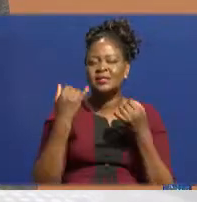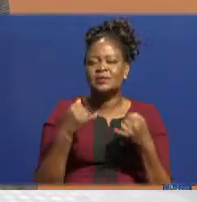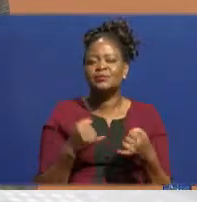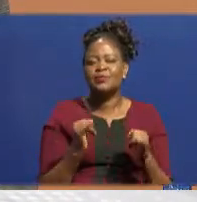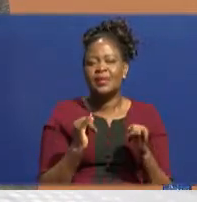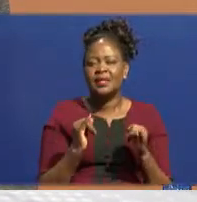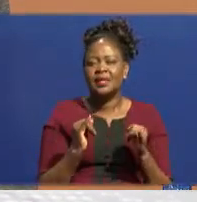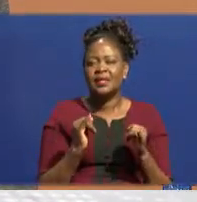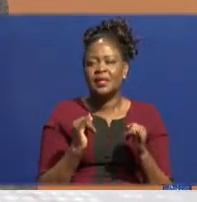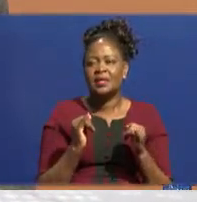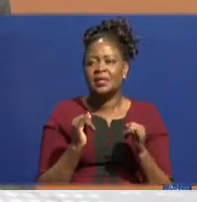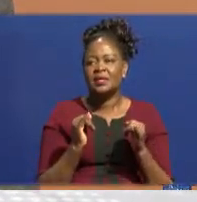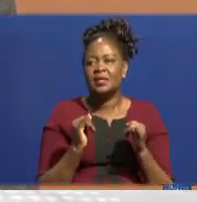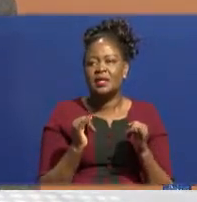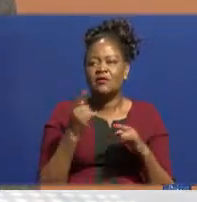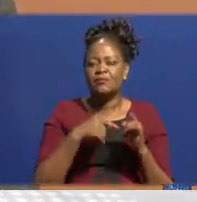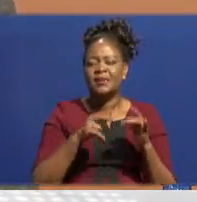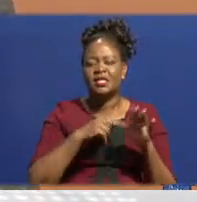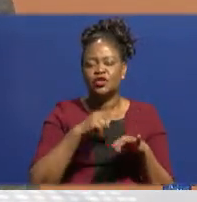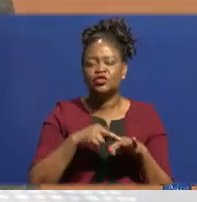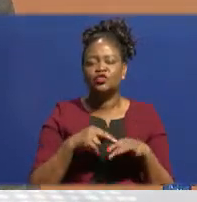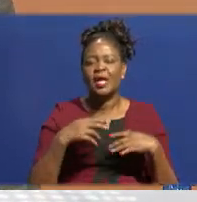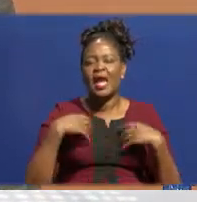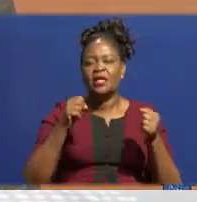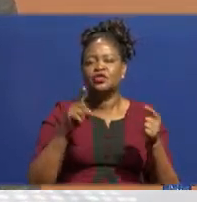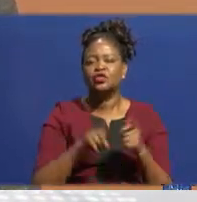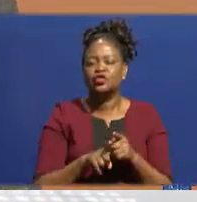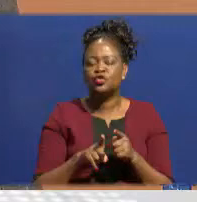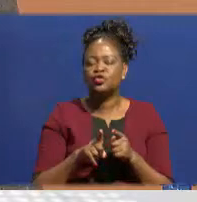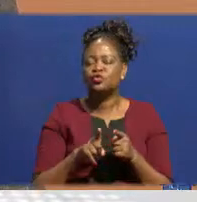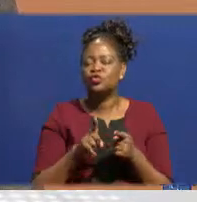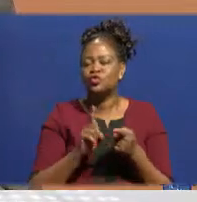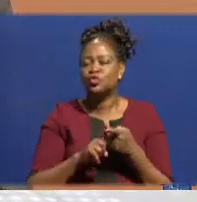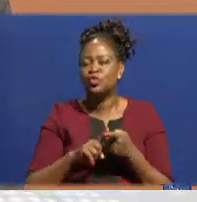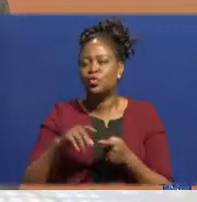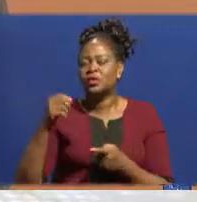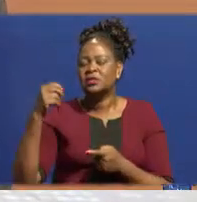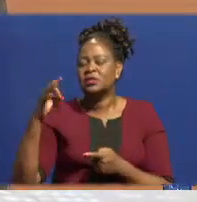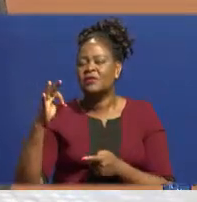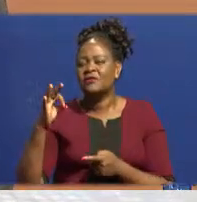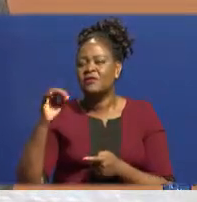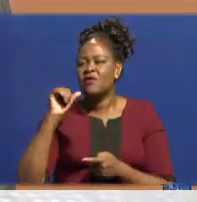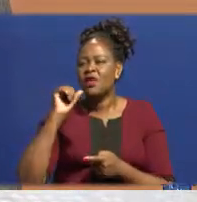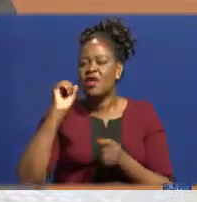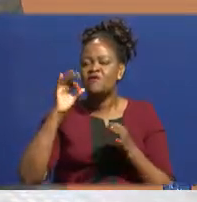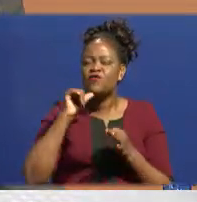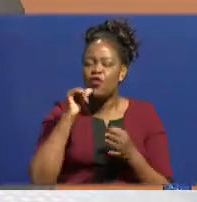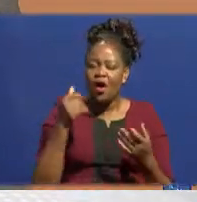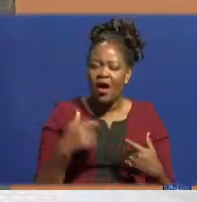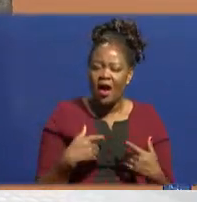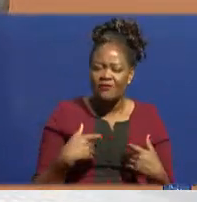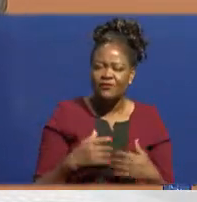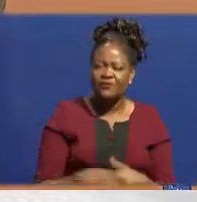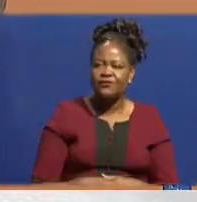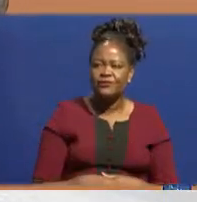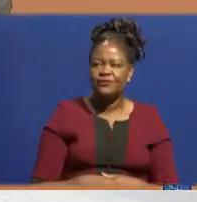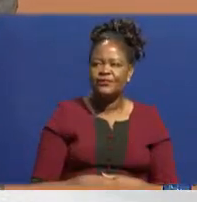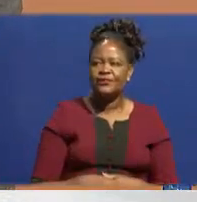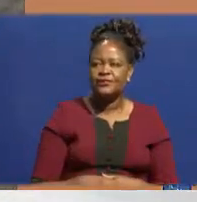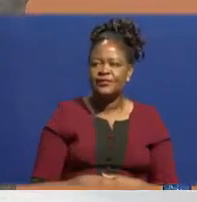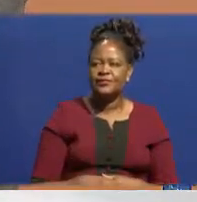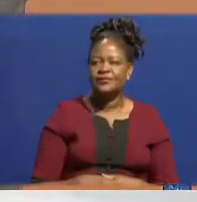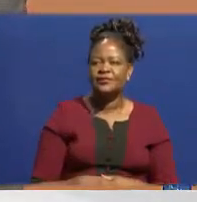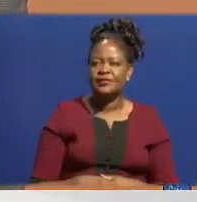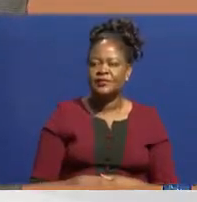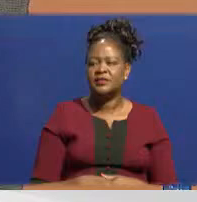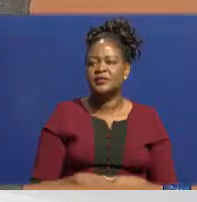the from the National Health to SHIF, is it called SHIF? Right. If we don't have... If we don't spend so much money,